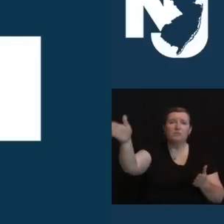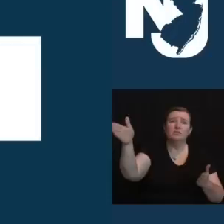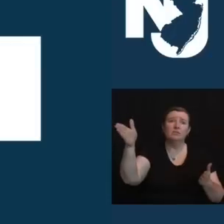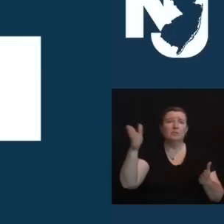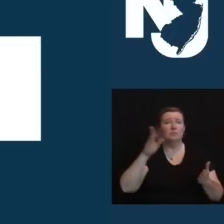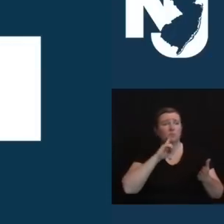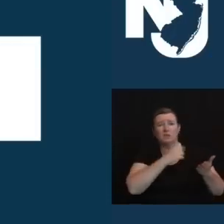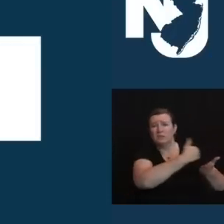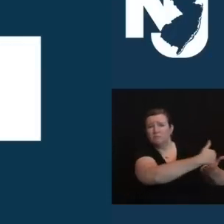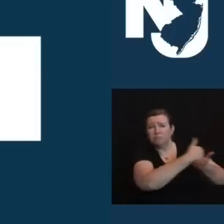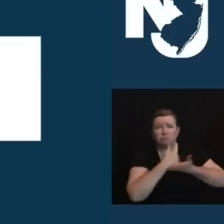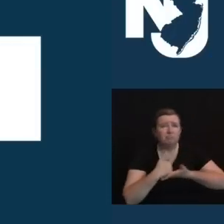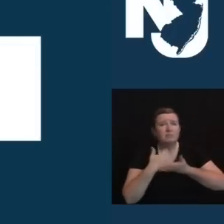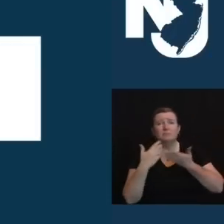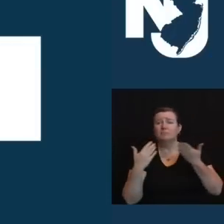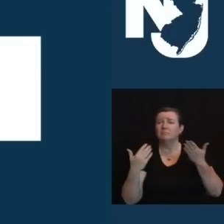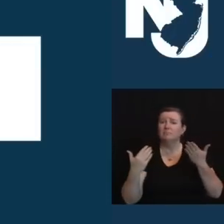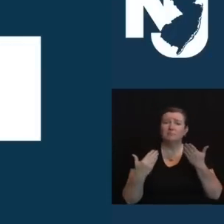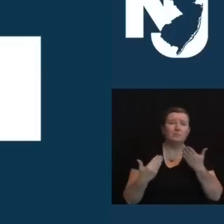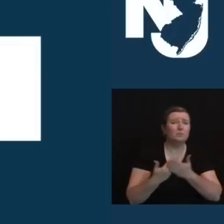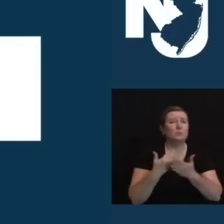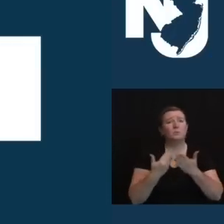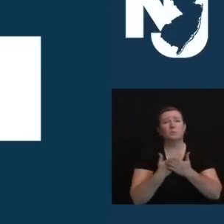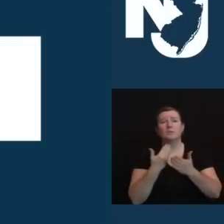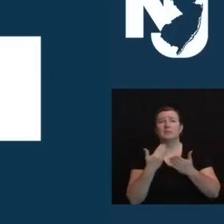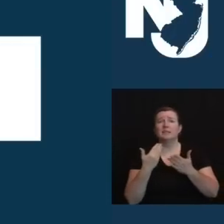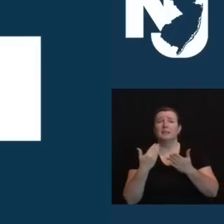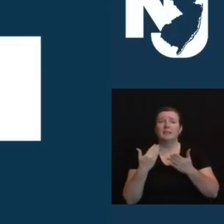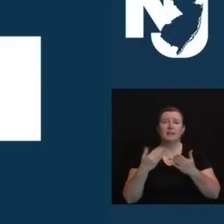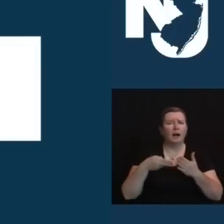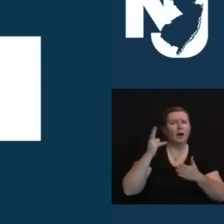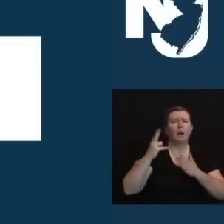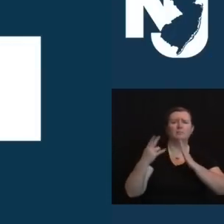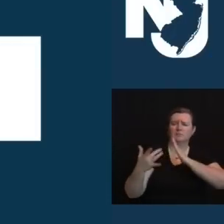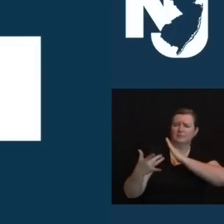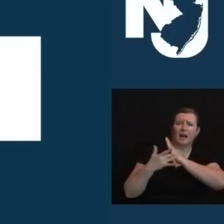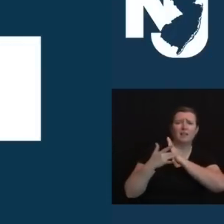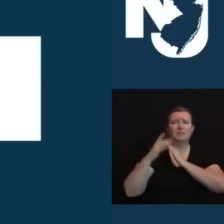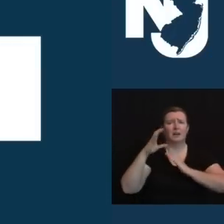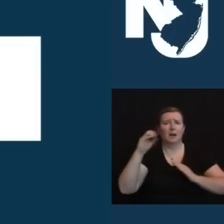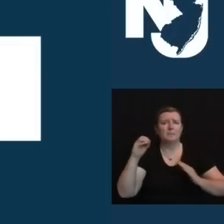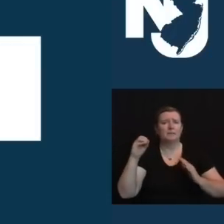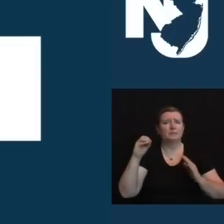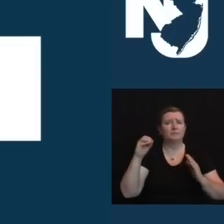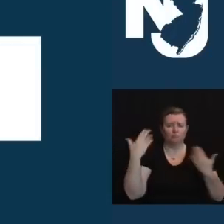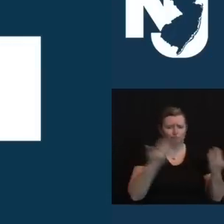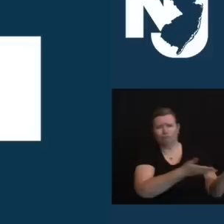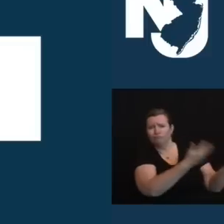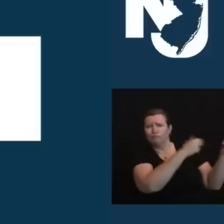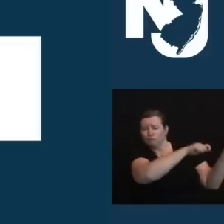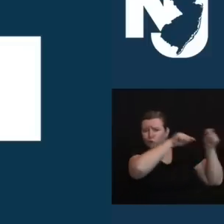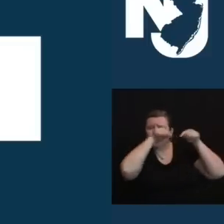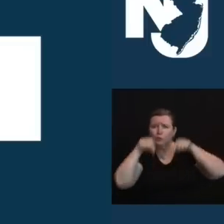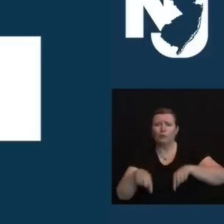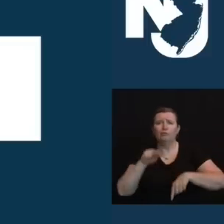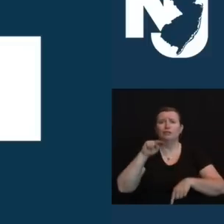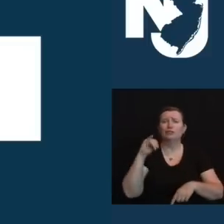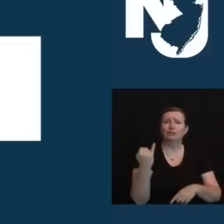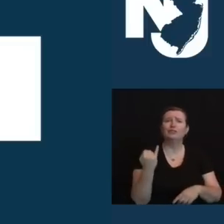Sunray is just one of numerous examples of high-tech firms looking to call New Jersey home because of the